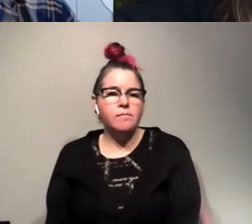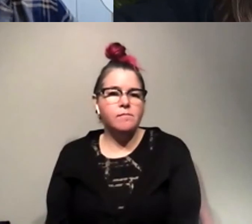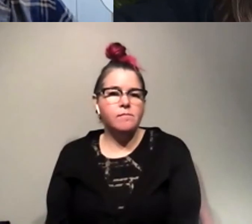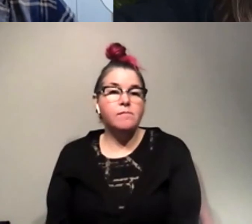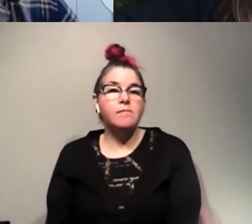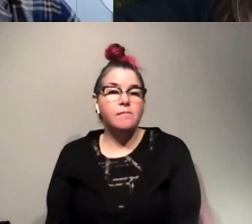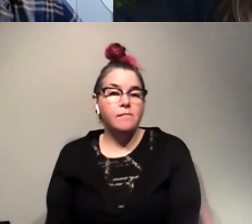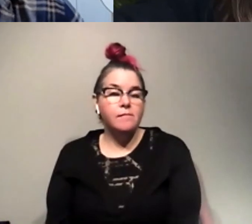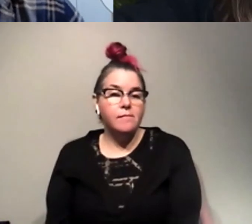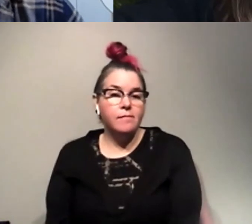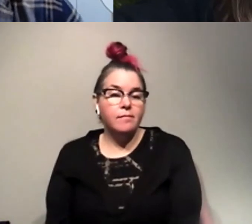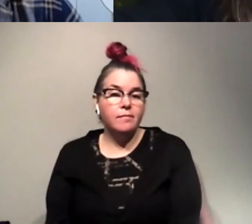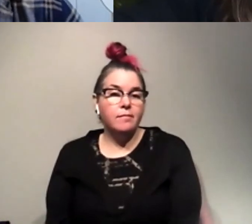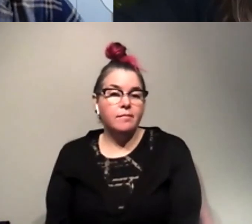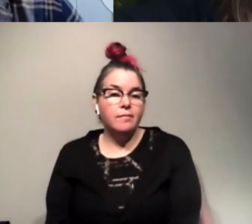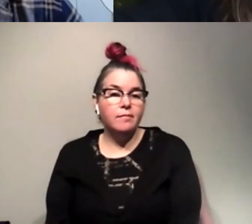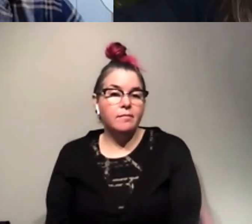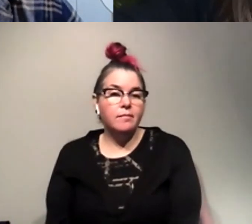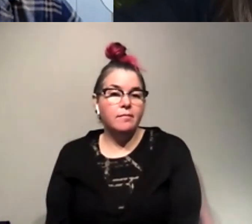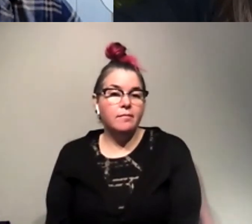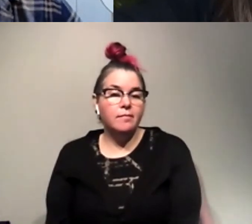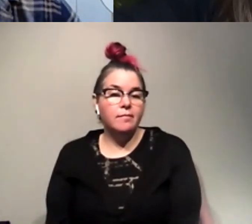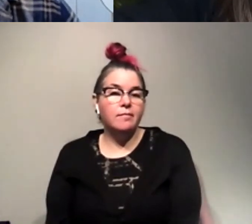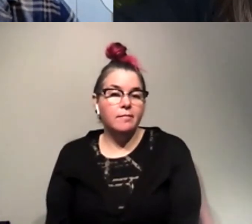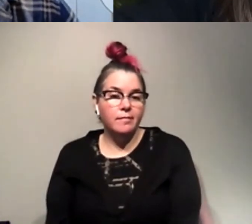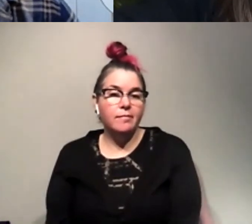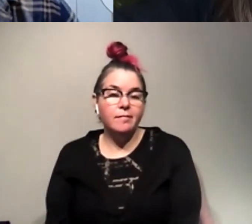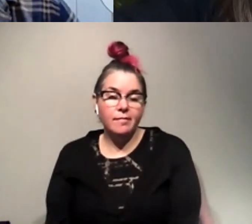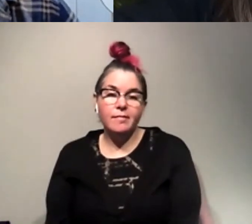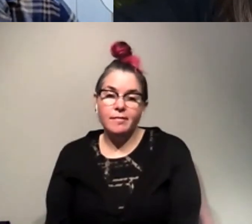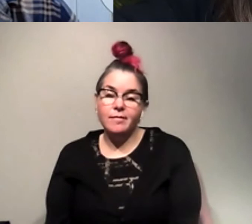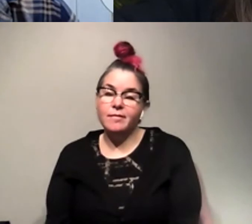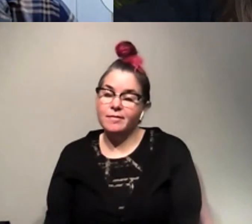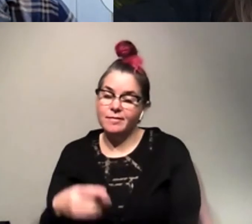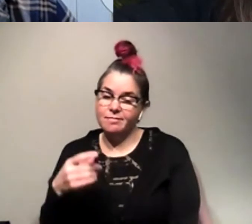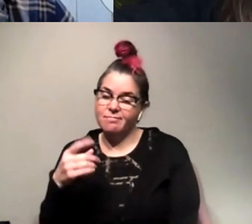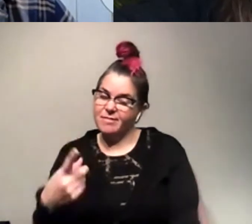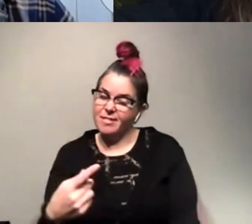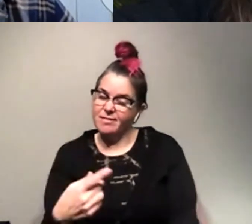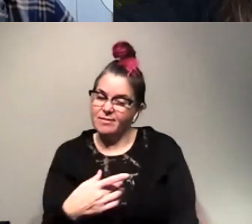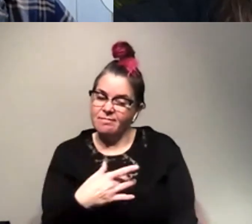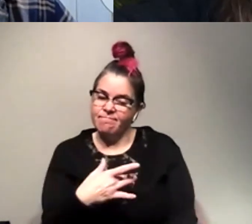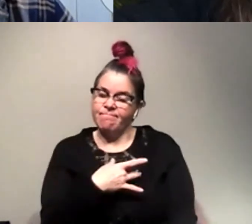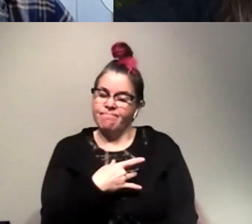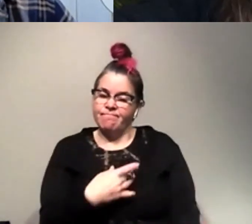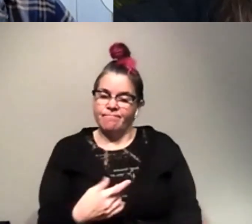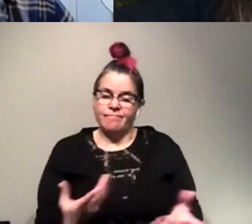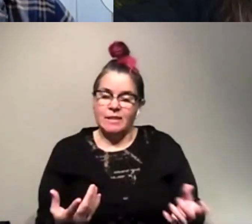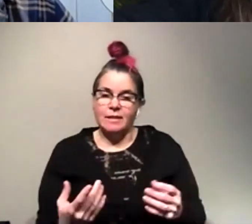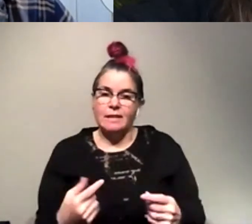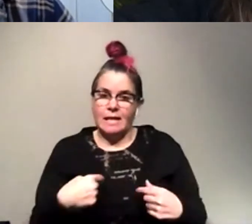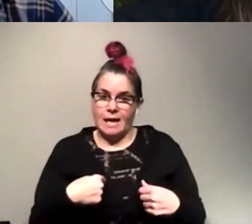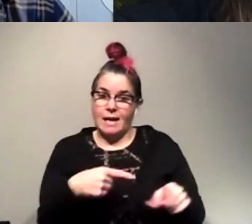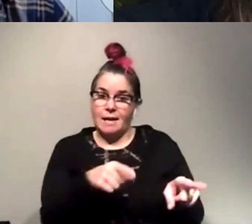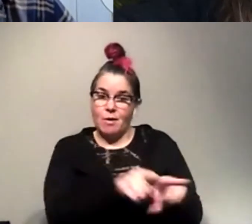This actually is a question that hits closer to home than you probably thought. So I